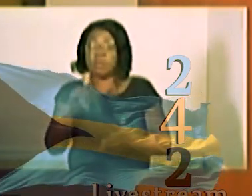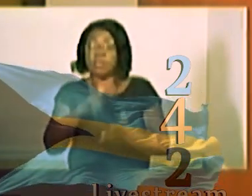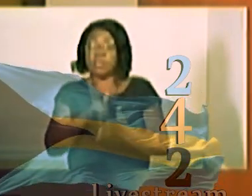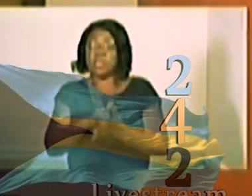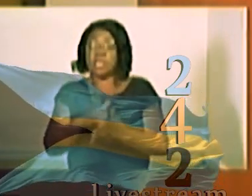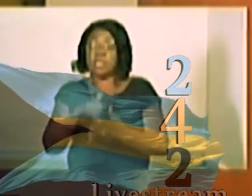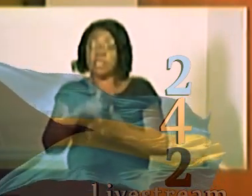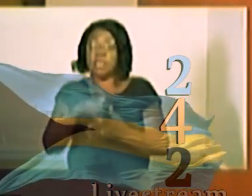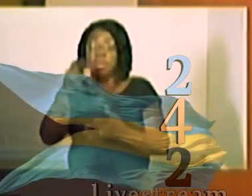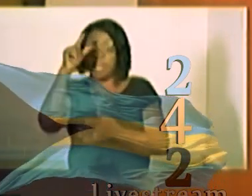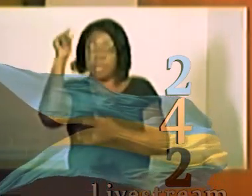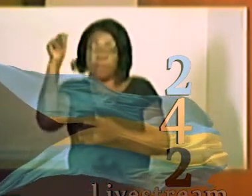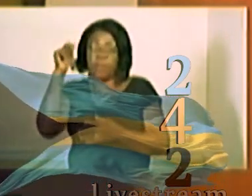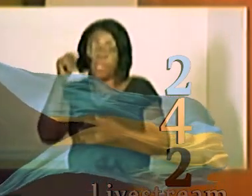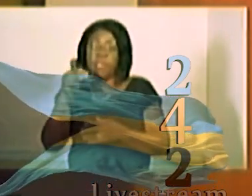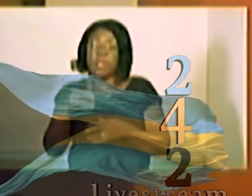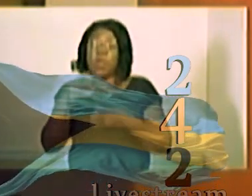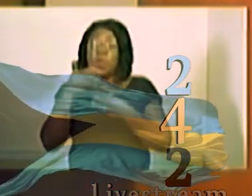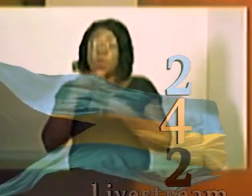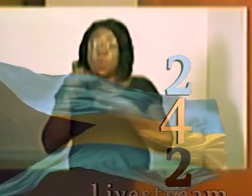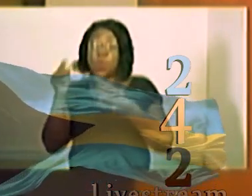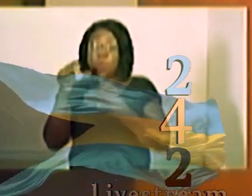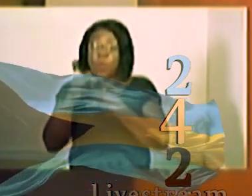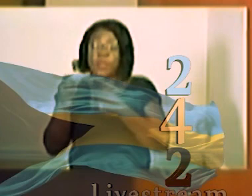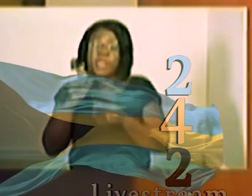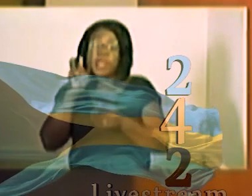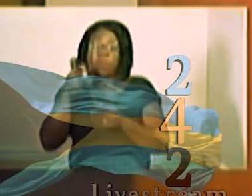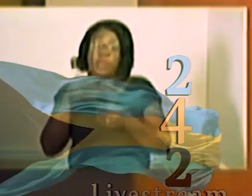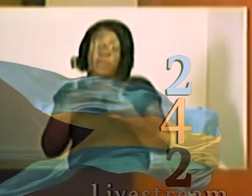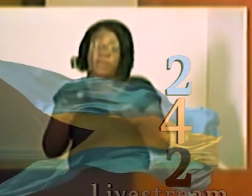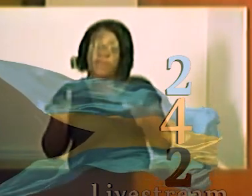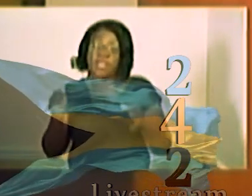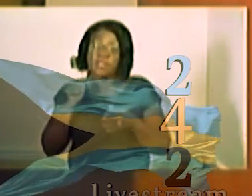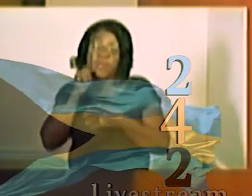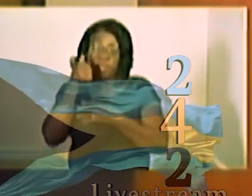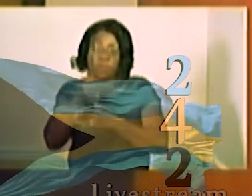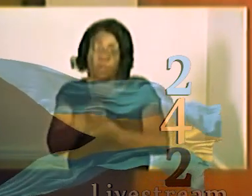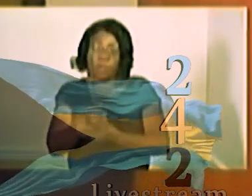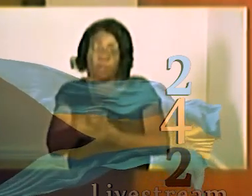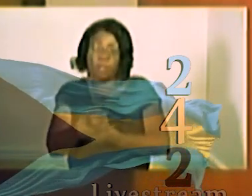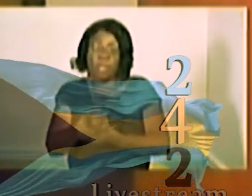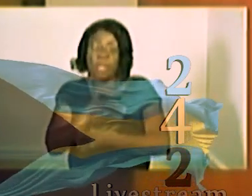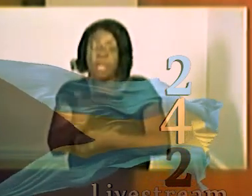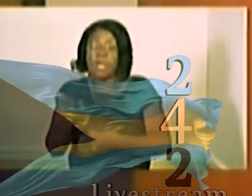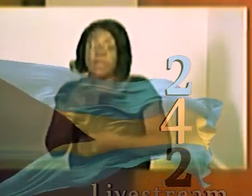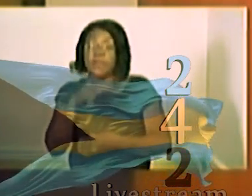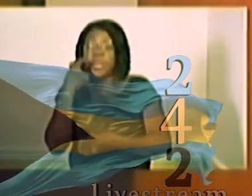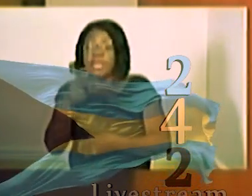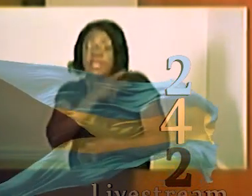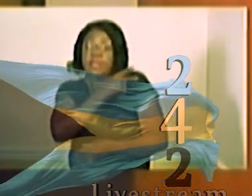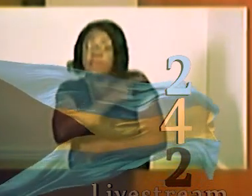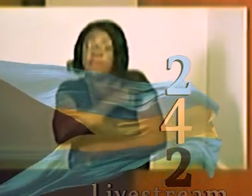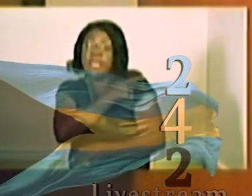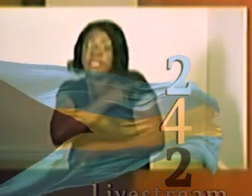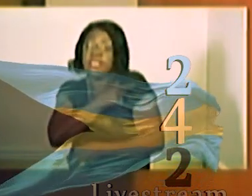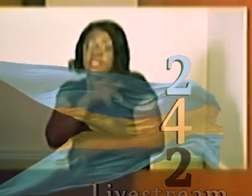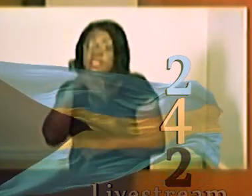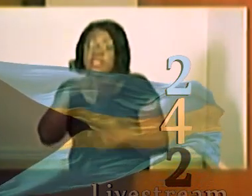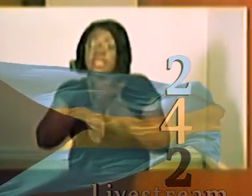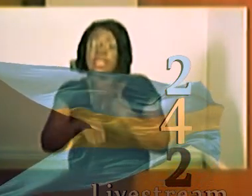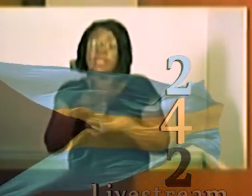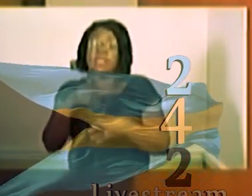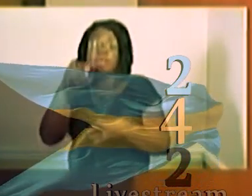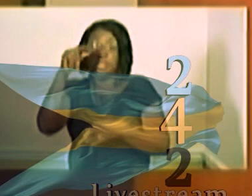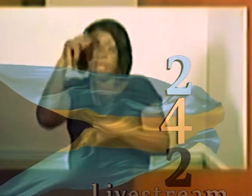government quarantine facility will be deactivated tomorrow. Can you confirm if there are any patients left inside the